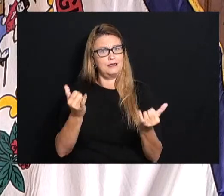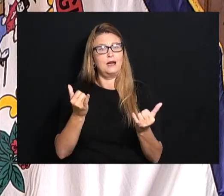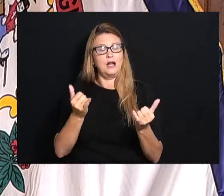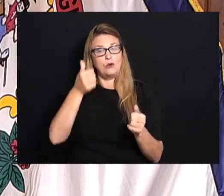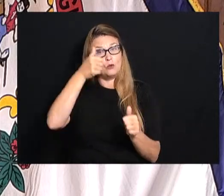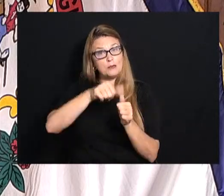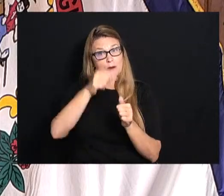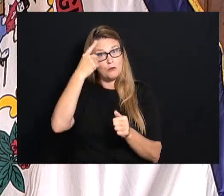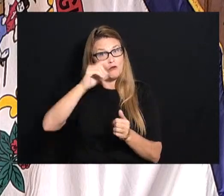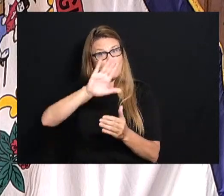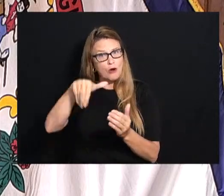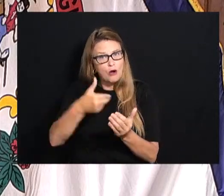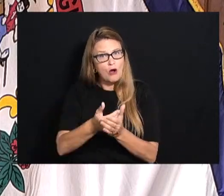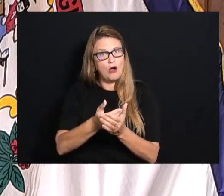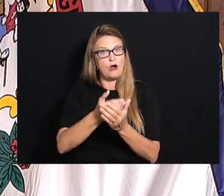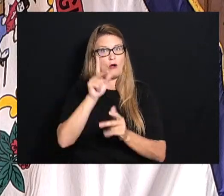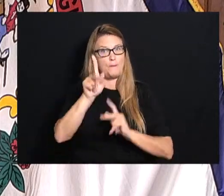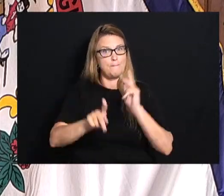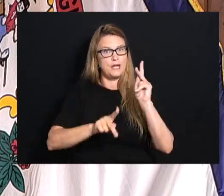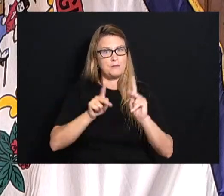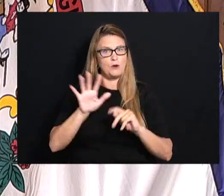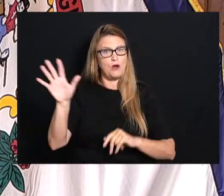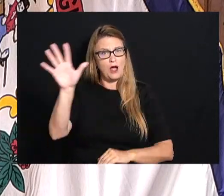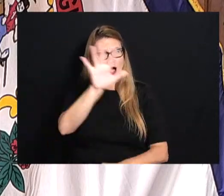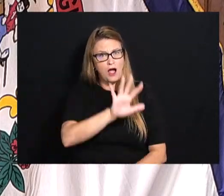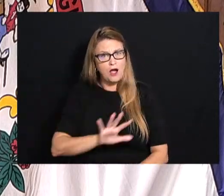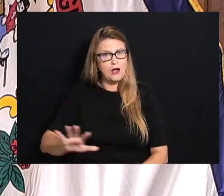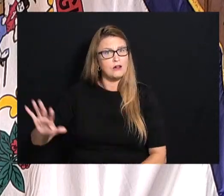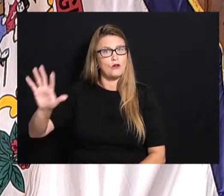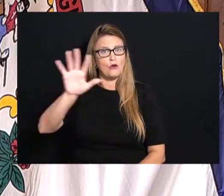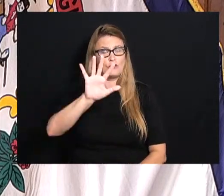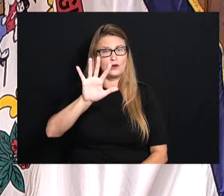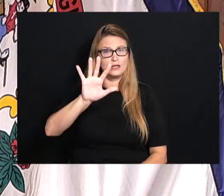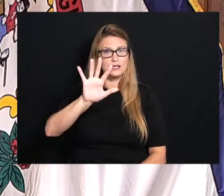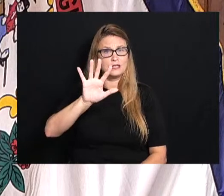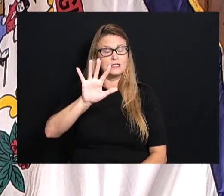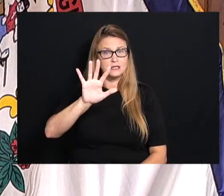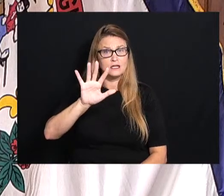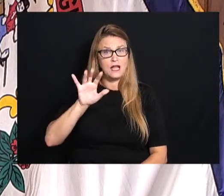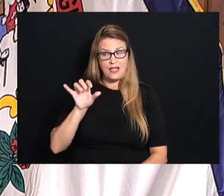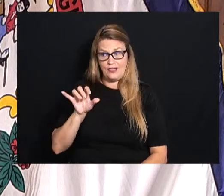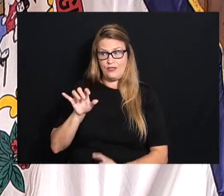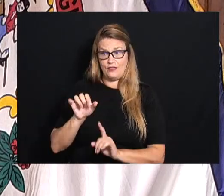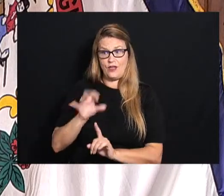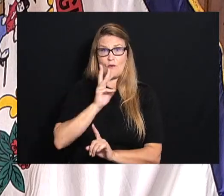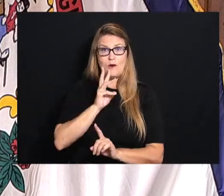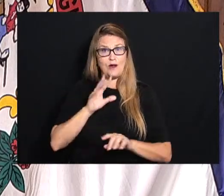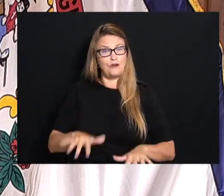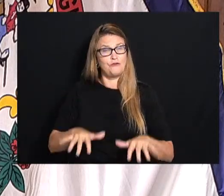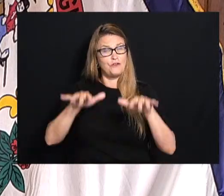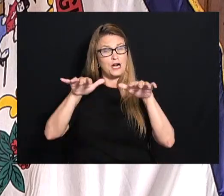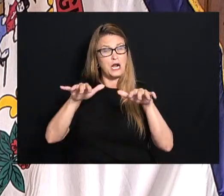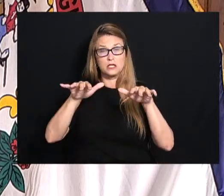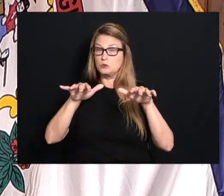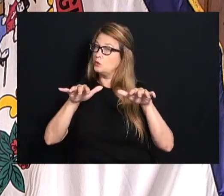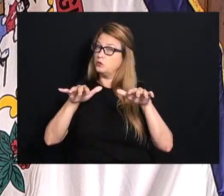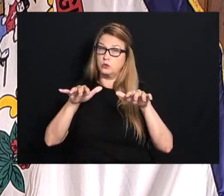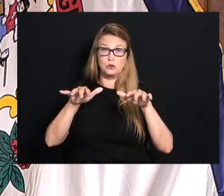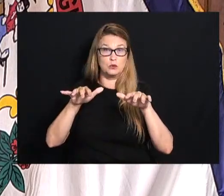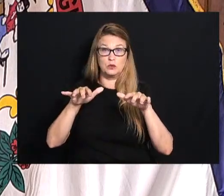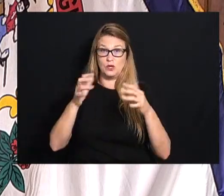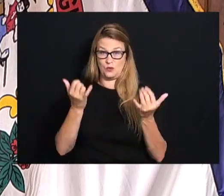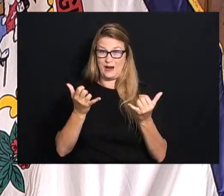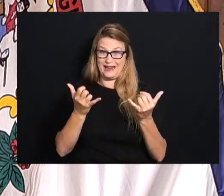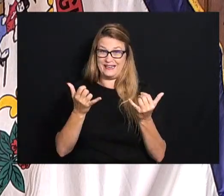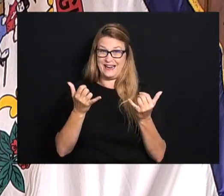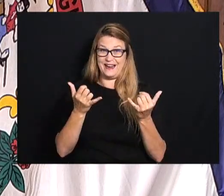the people across all of our lands here, because these waters and these floods, especially this time of